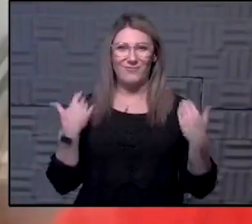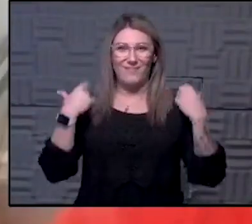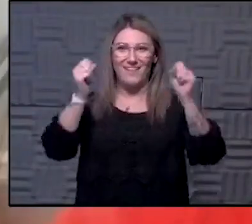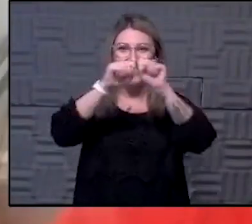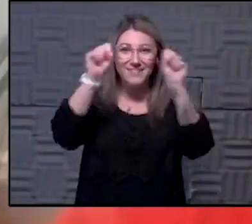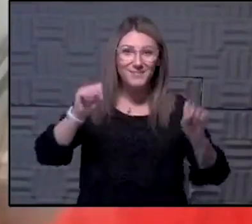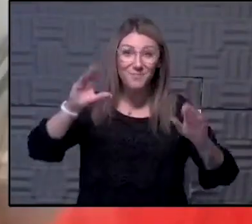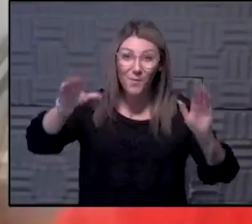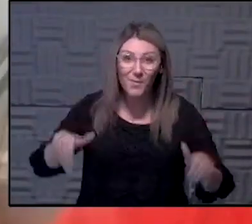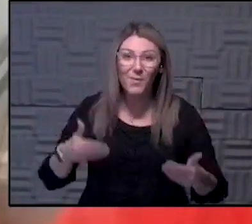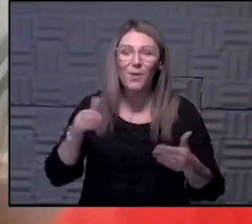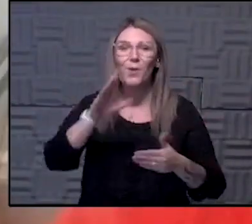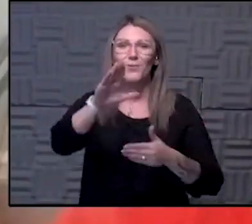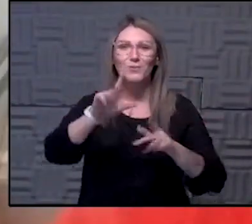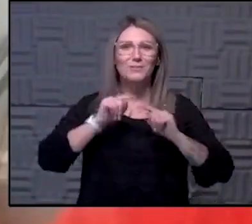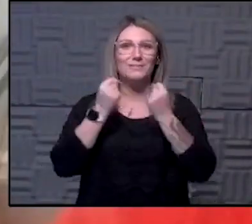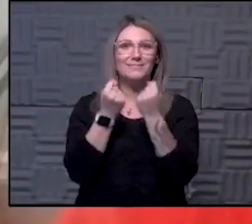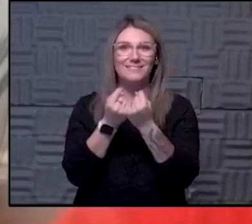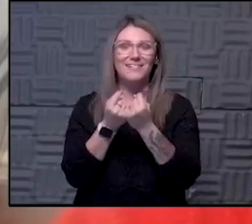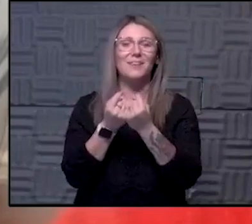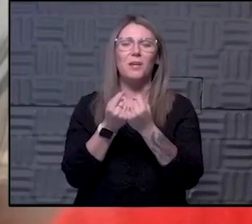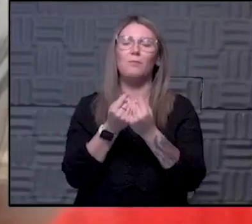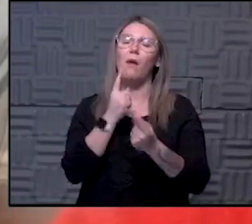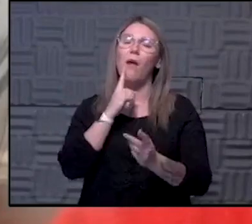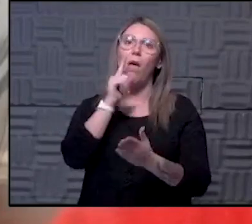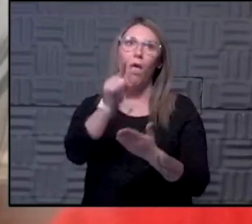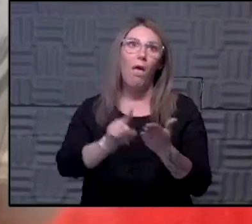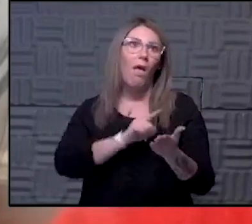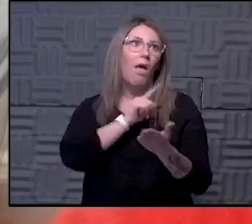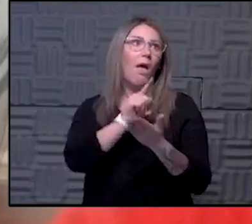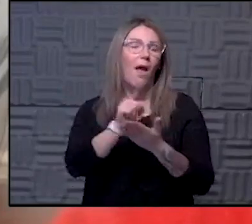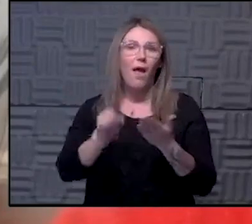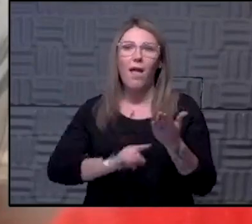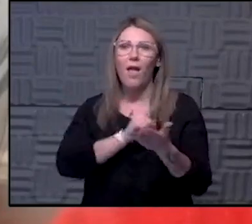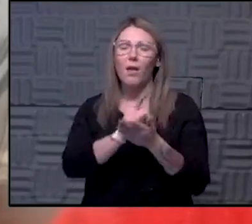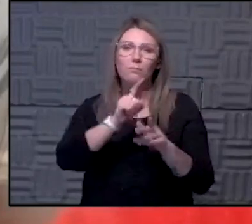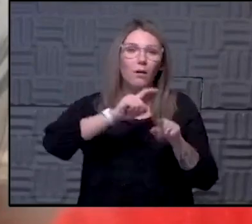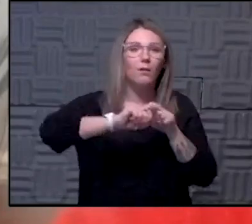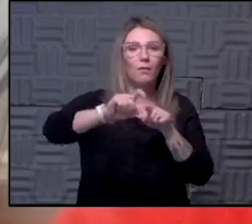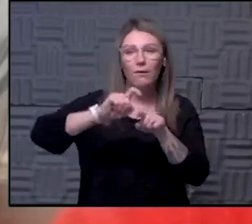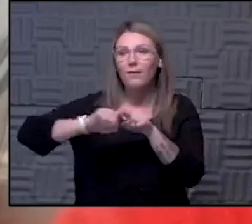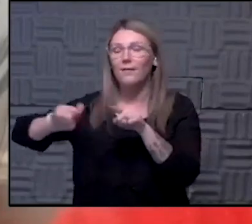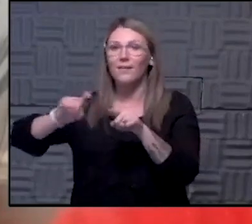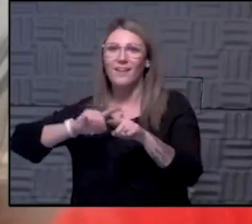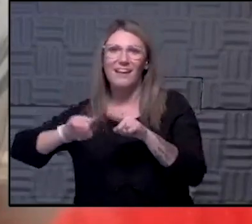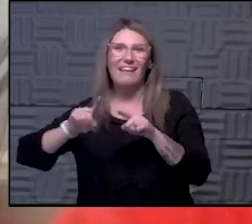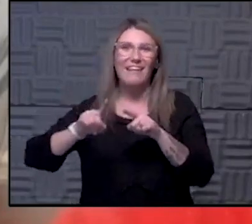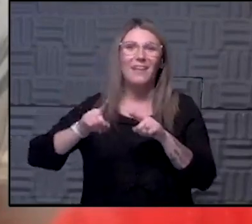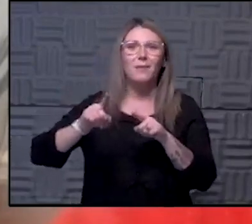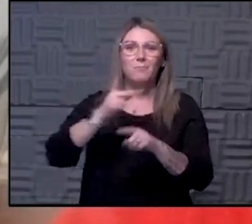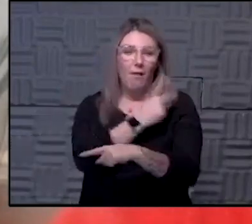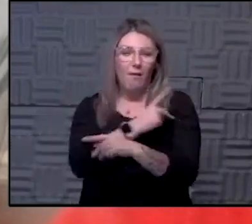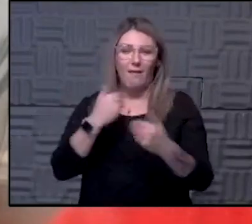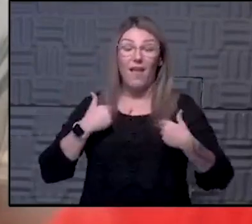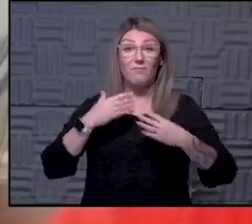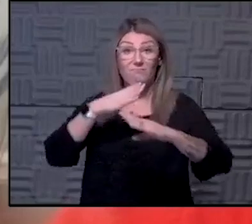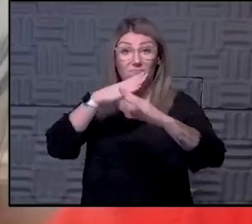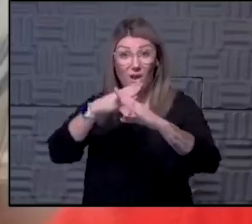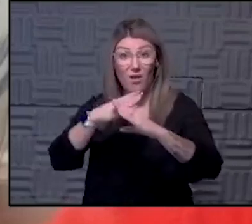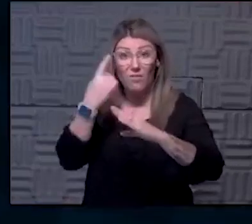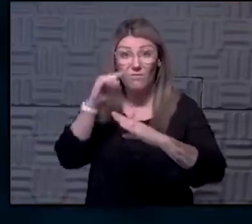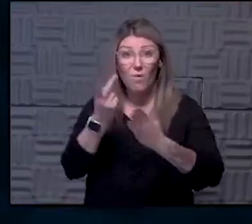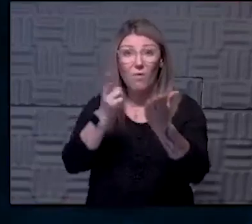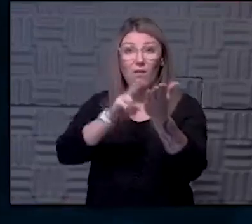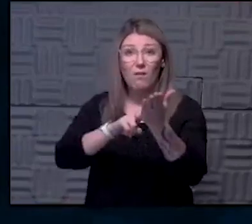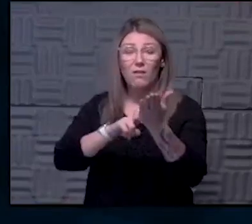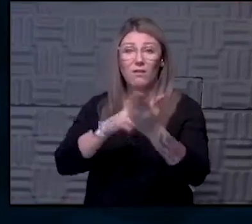welcome. She and her team have been spending hours calling our patients who have barriers to registering for the vaccine. This is a really important story because one of